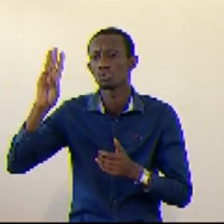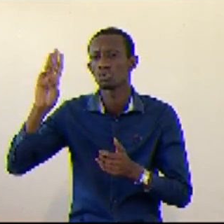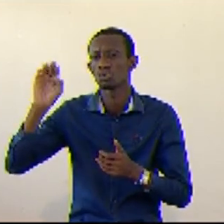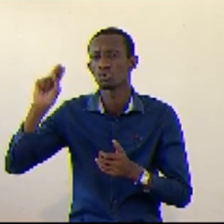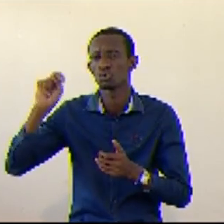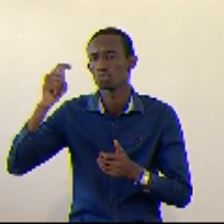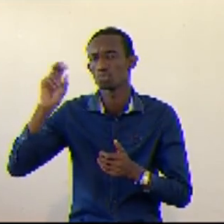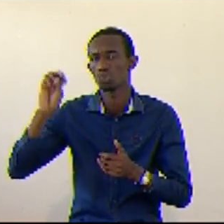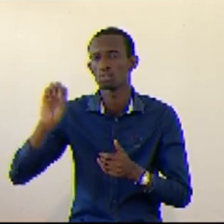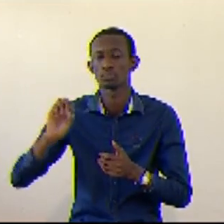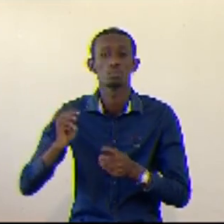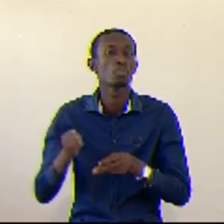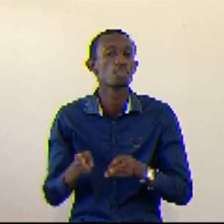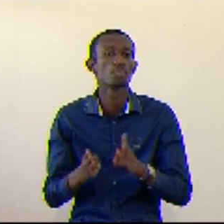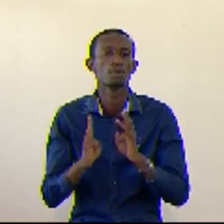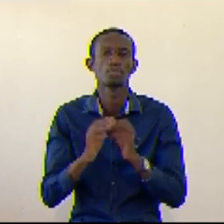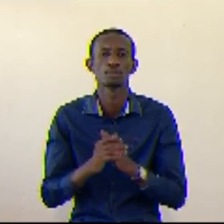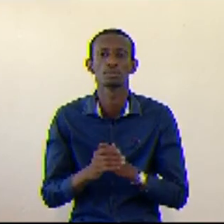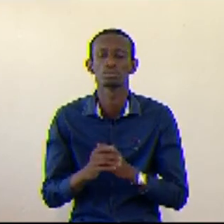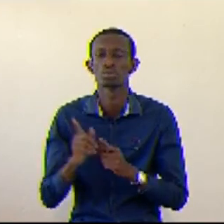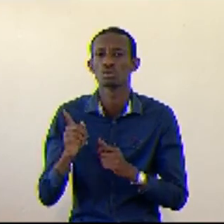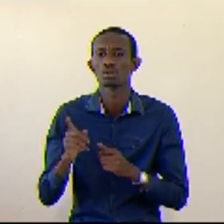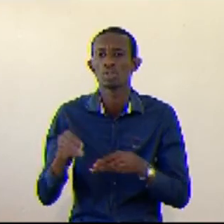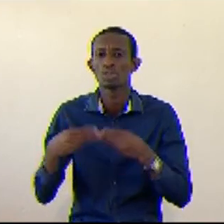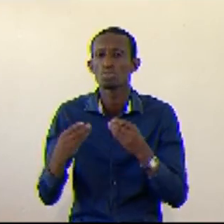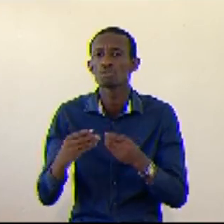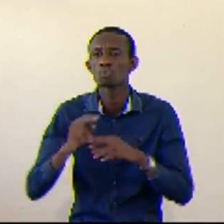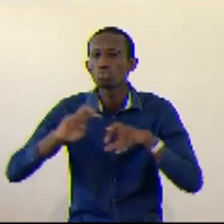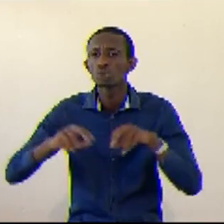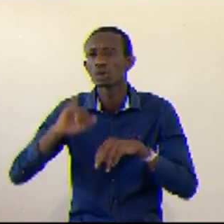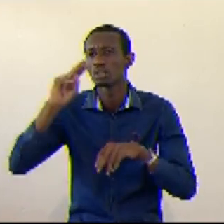initial approximation, x1, to find x2.